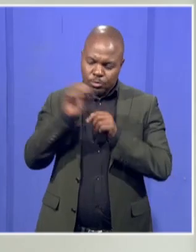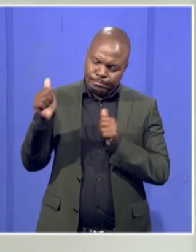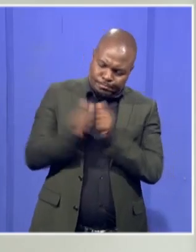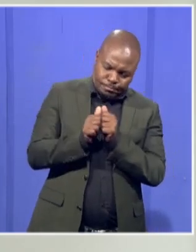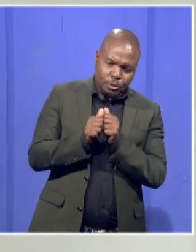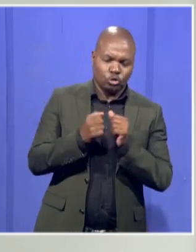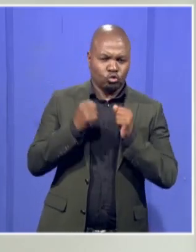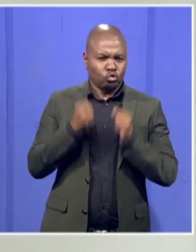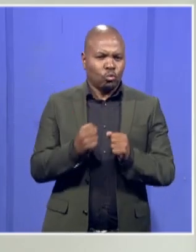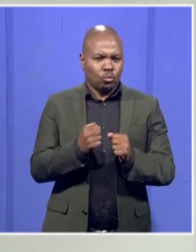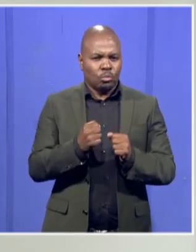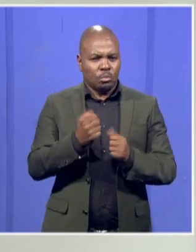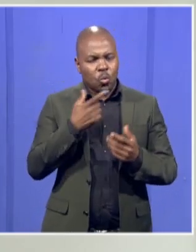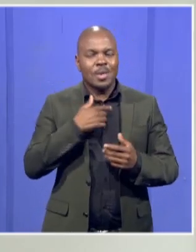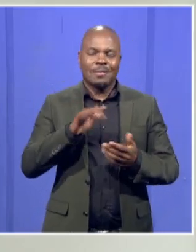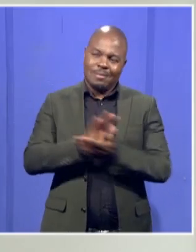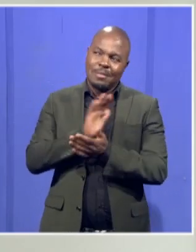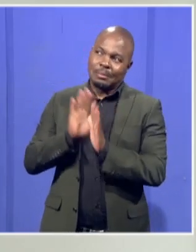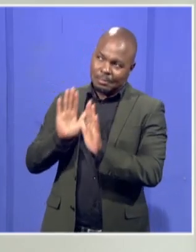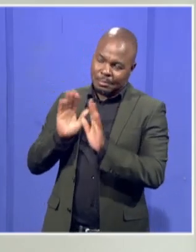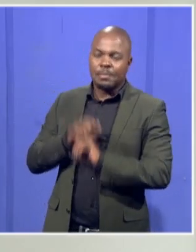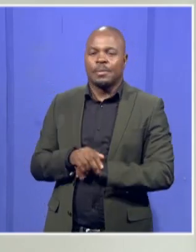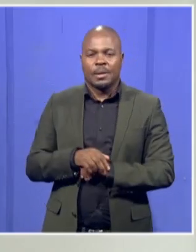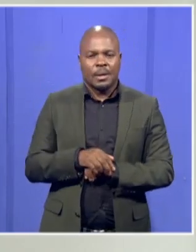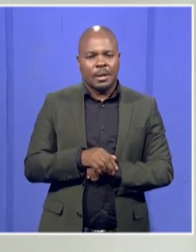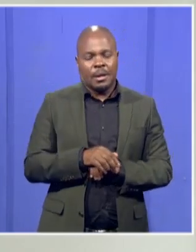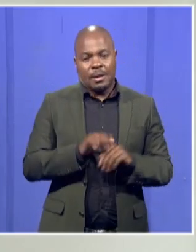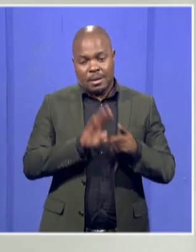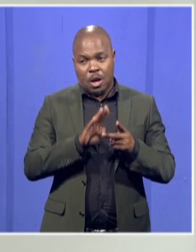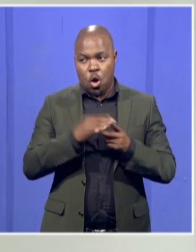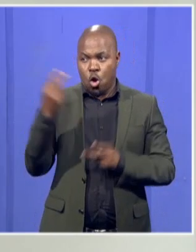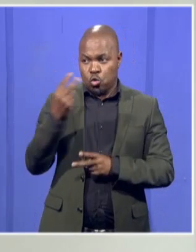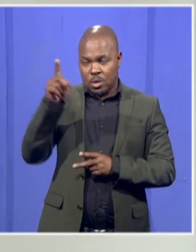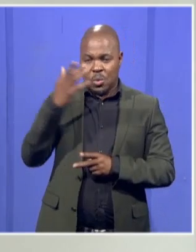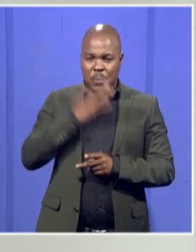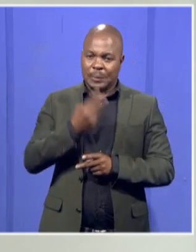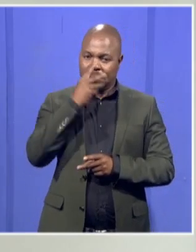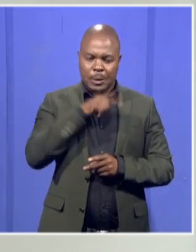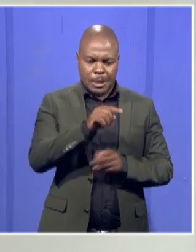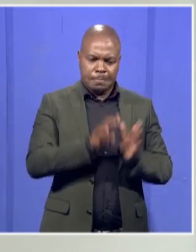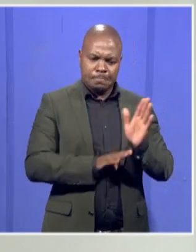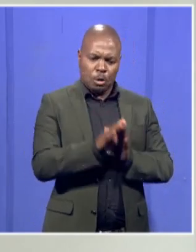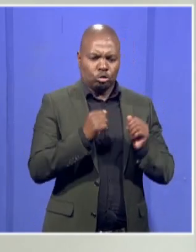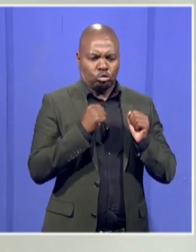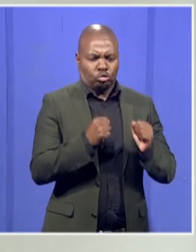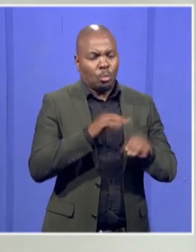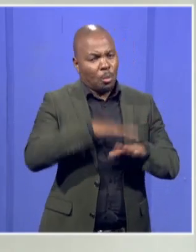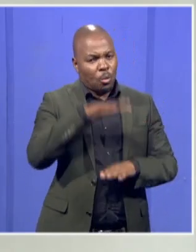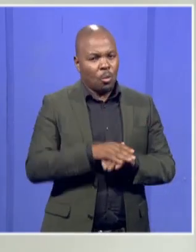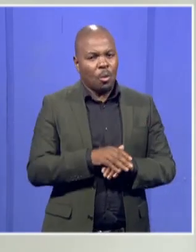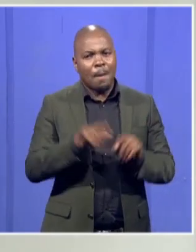us, and we're grateful about that. And therefore, they also want to see this going stronger. I don't think there's any